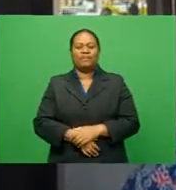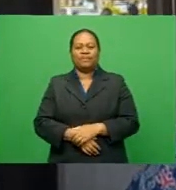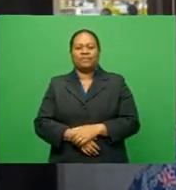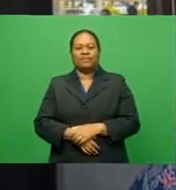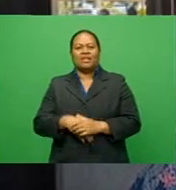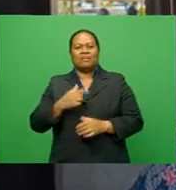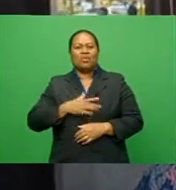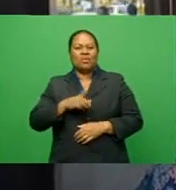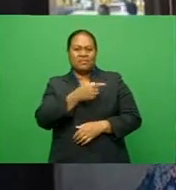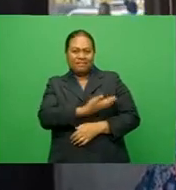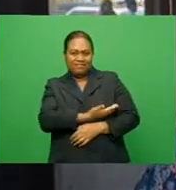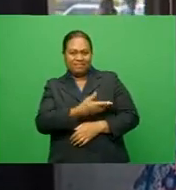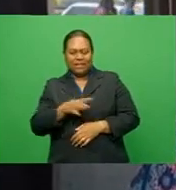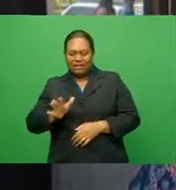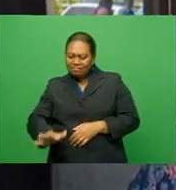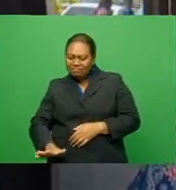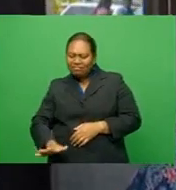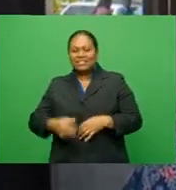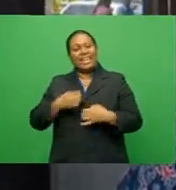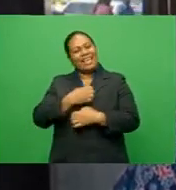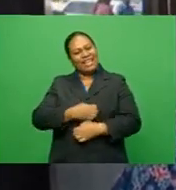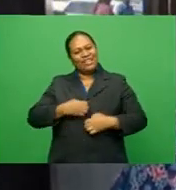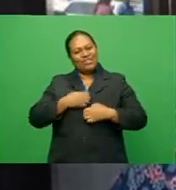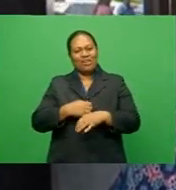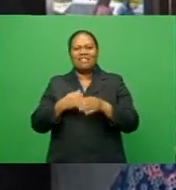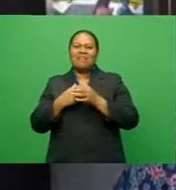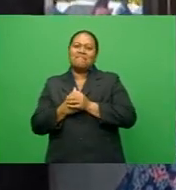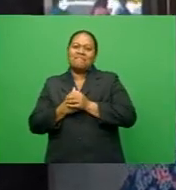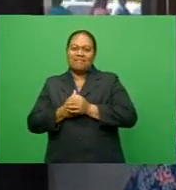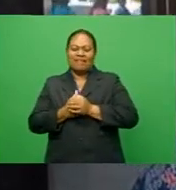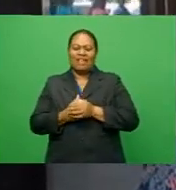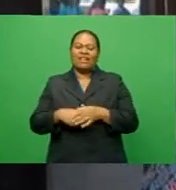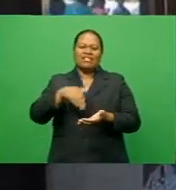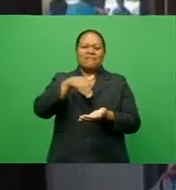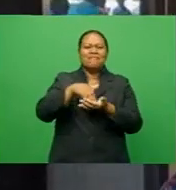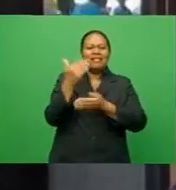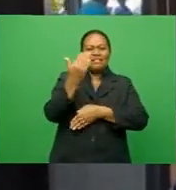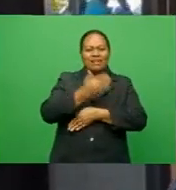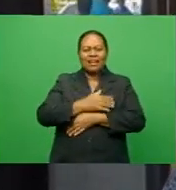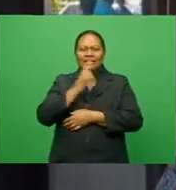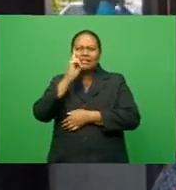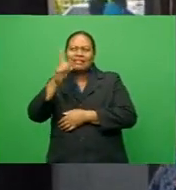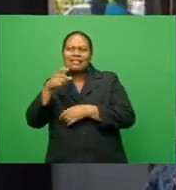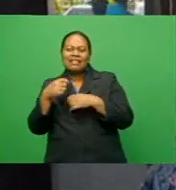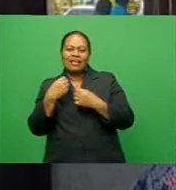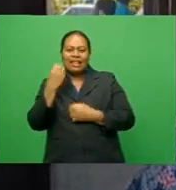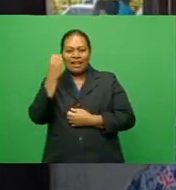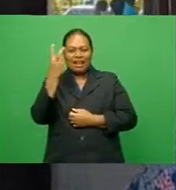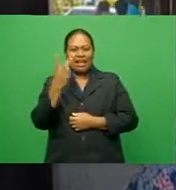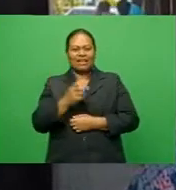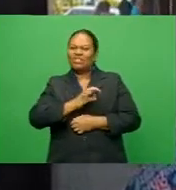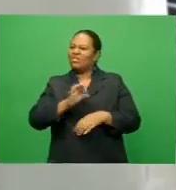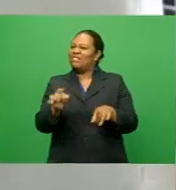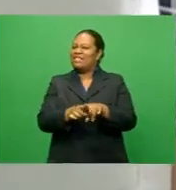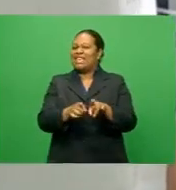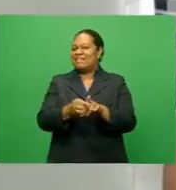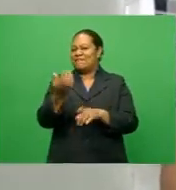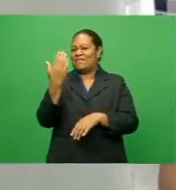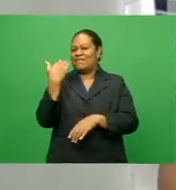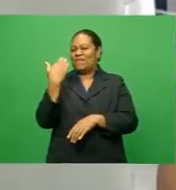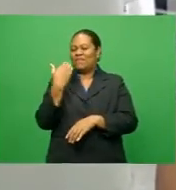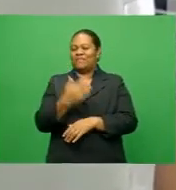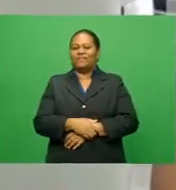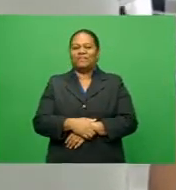little, I would enjoy midnight rides so we could see lights, but this year, not so much as before.